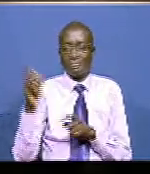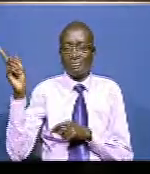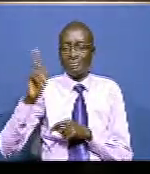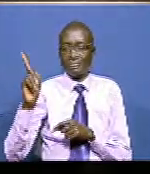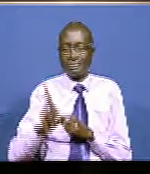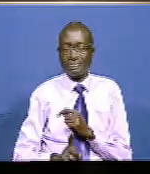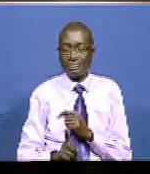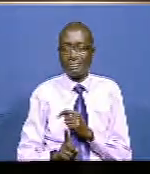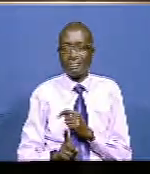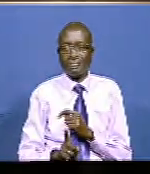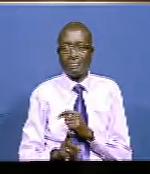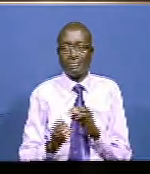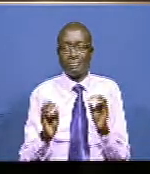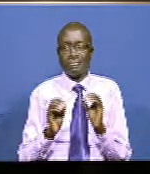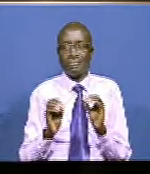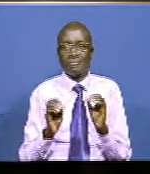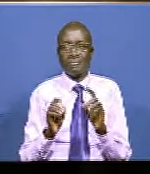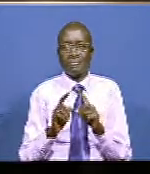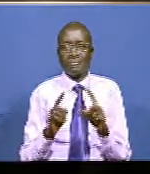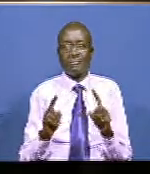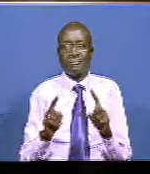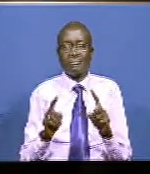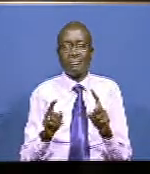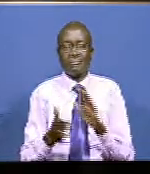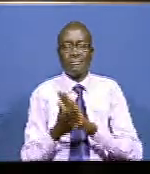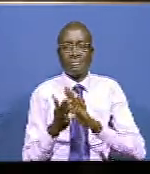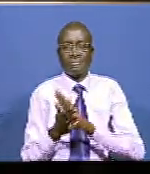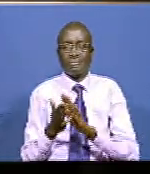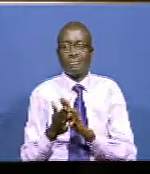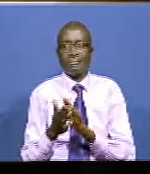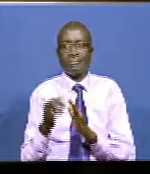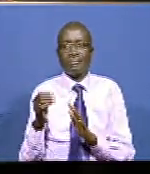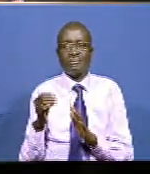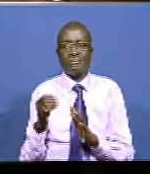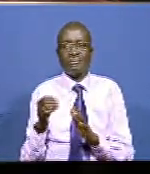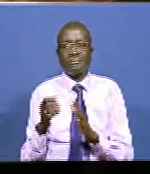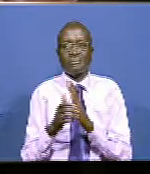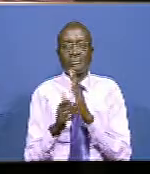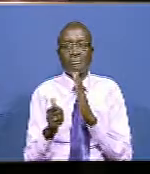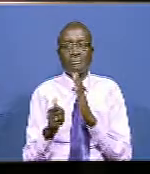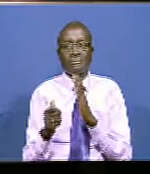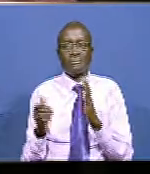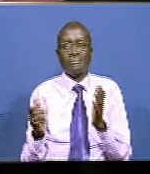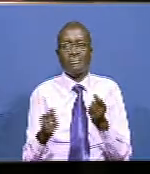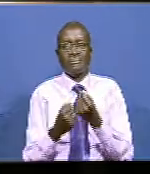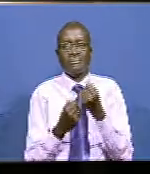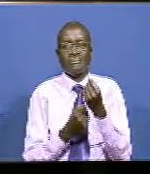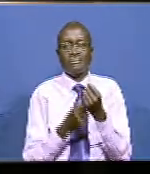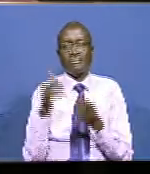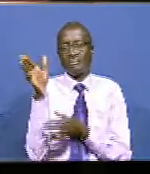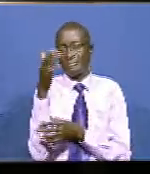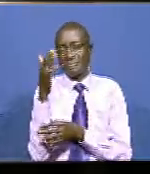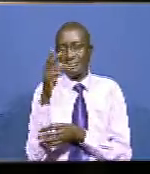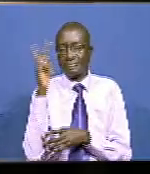ah. Staki kuiteka faster, wacha mamasta waendele. Mi nitakuchia, nitabeba flag, niseme